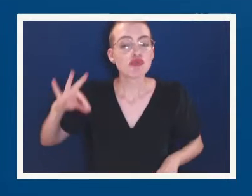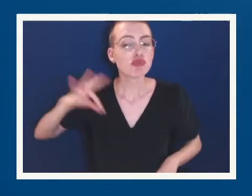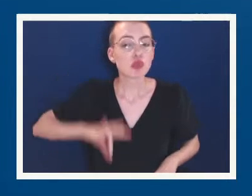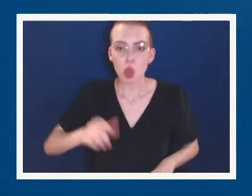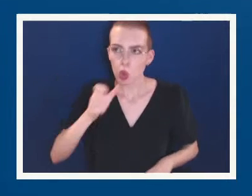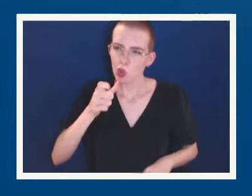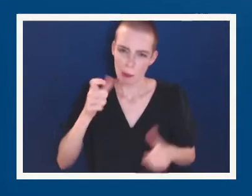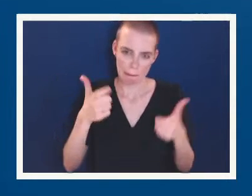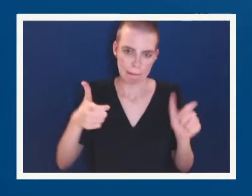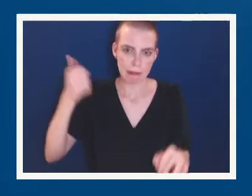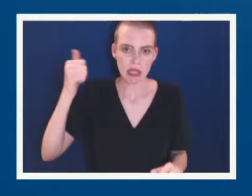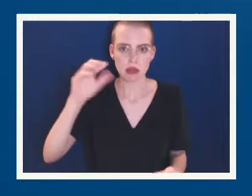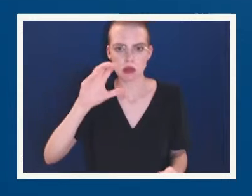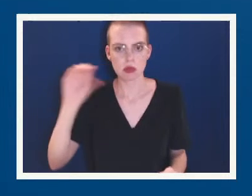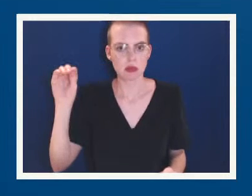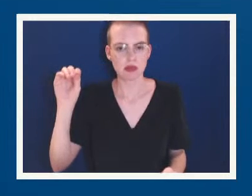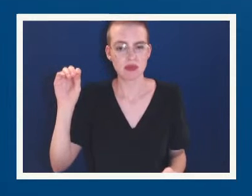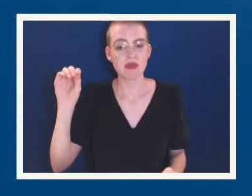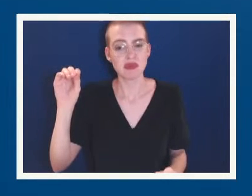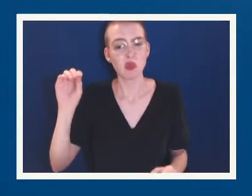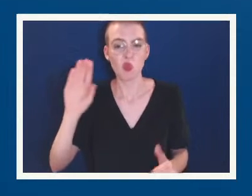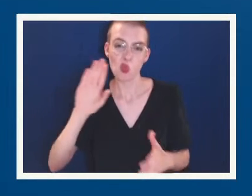of dollars. They think